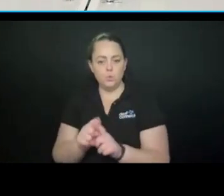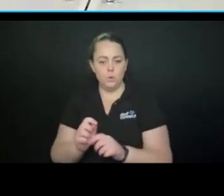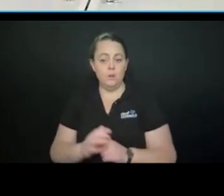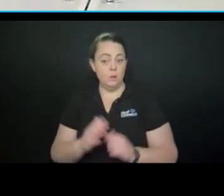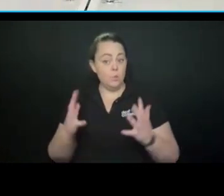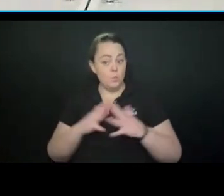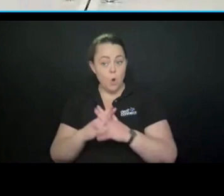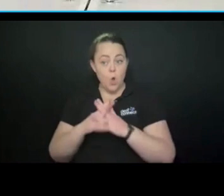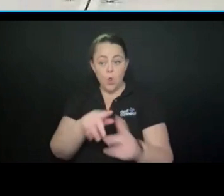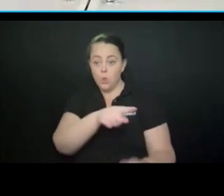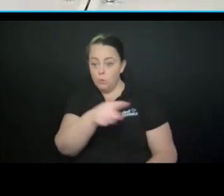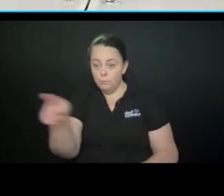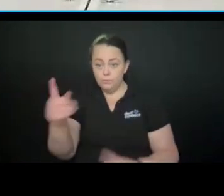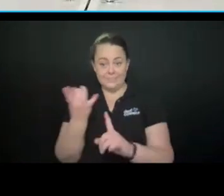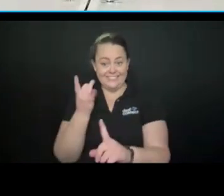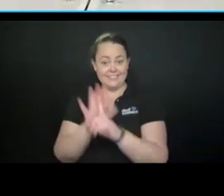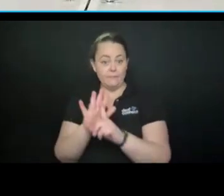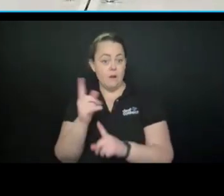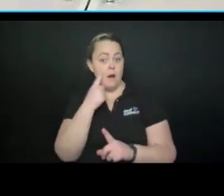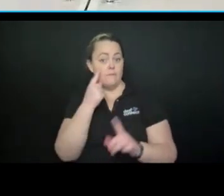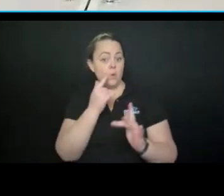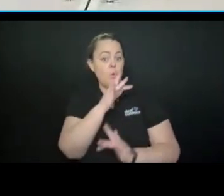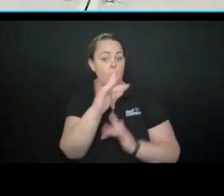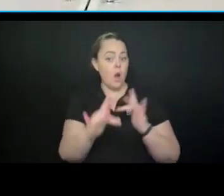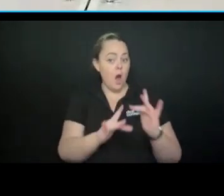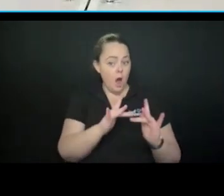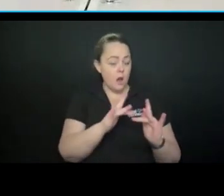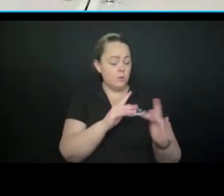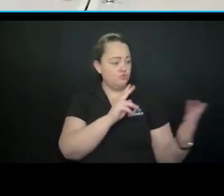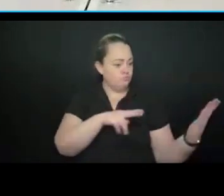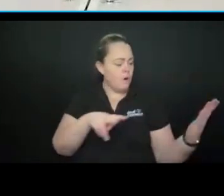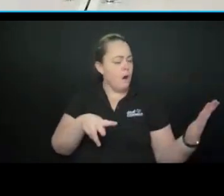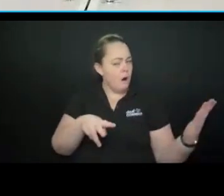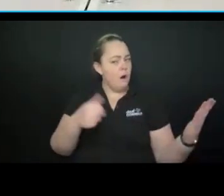with the quality indicators.